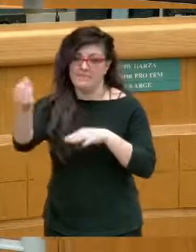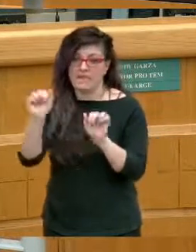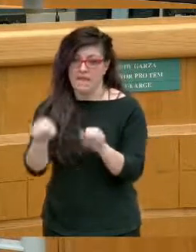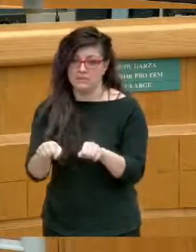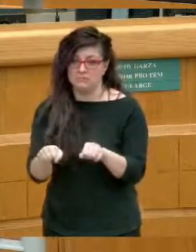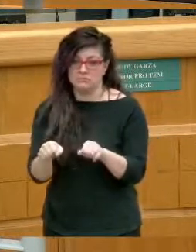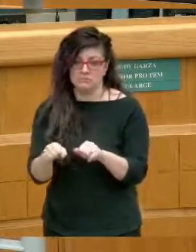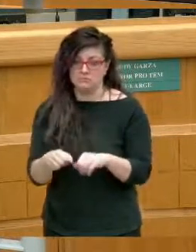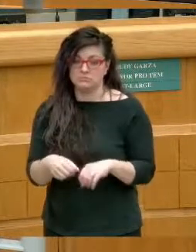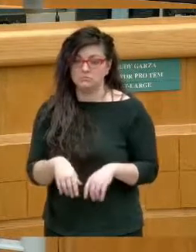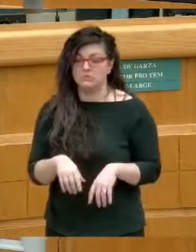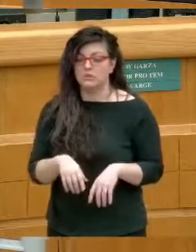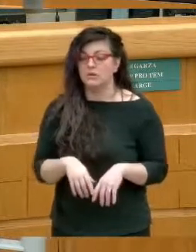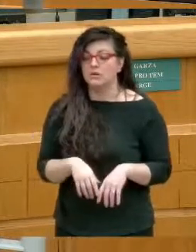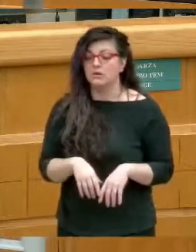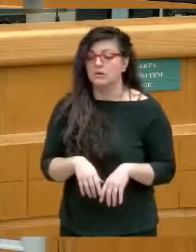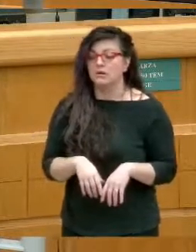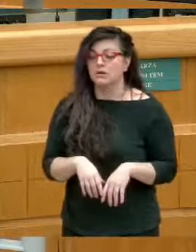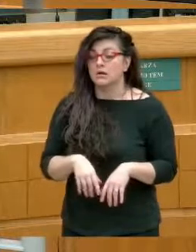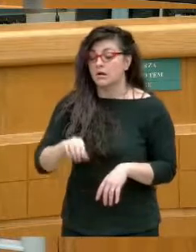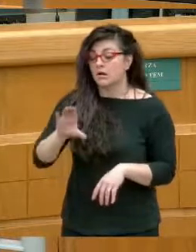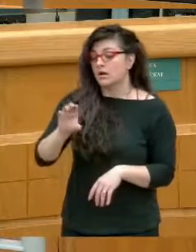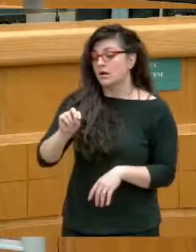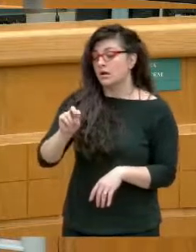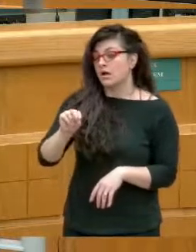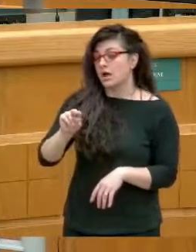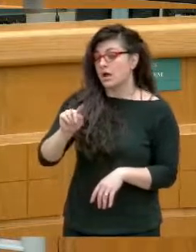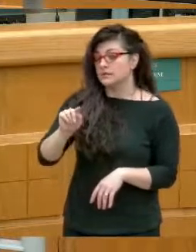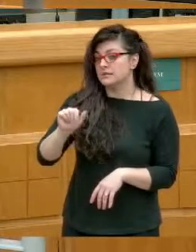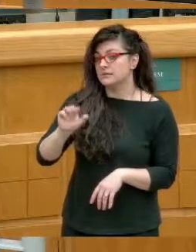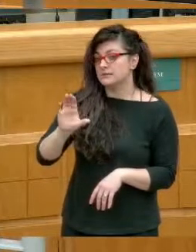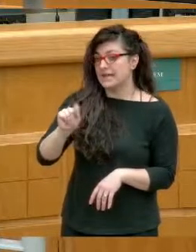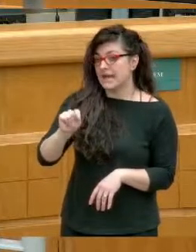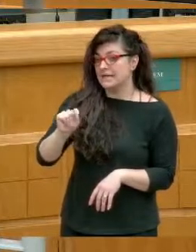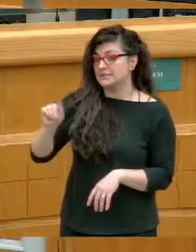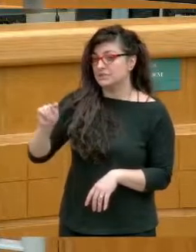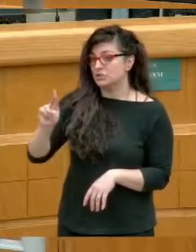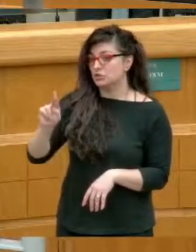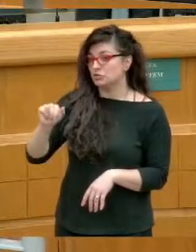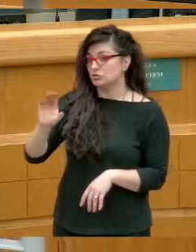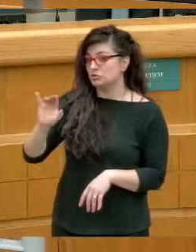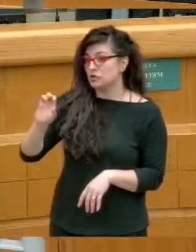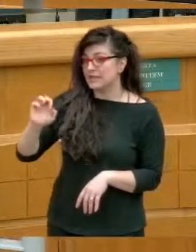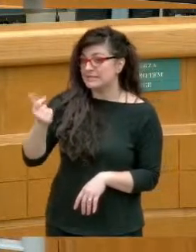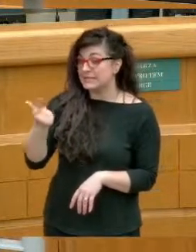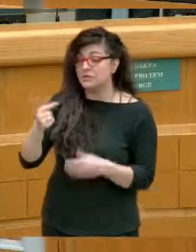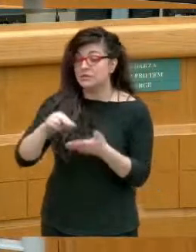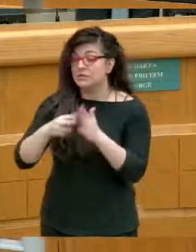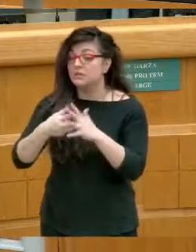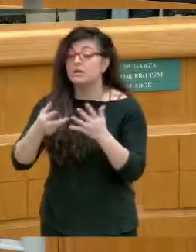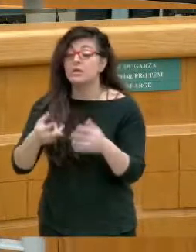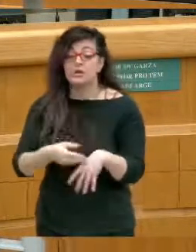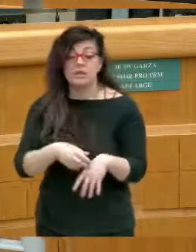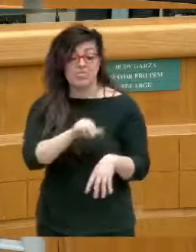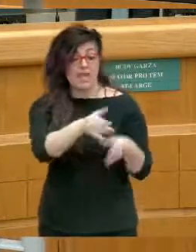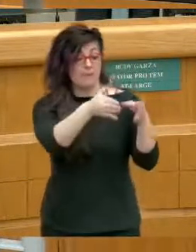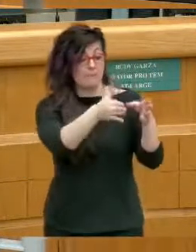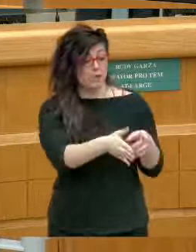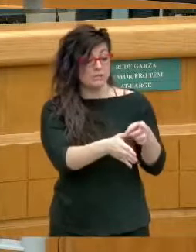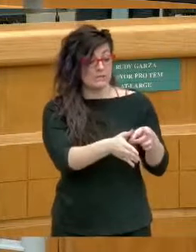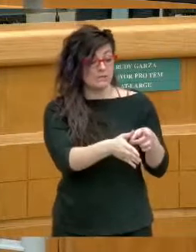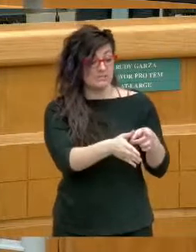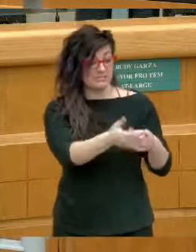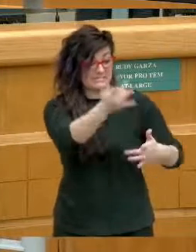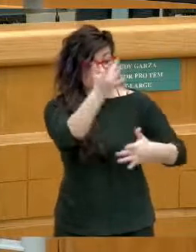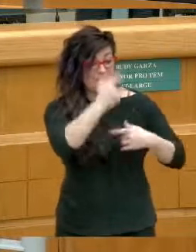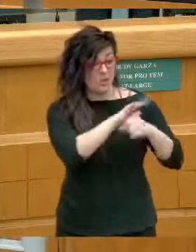Contact tracing can help to identify how far there's been spread from the outbreak area to people outside of